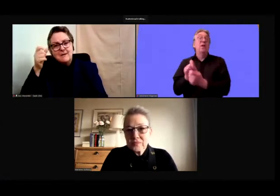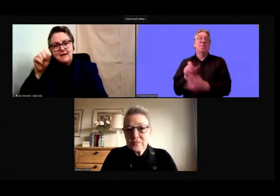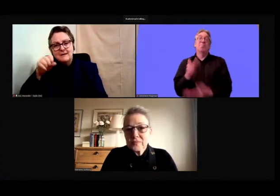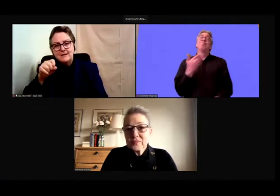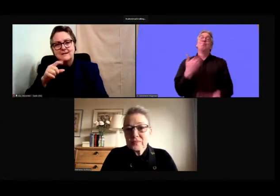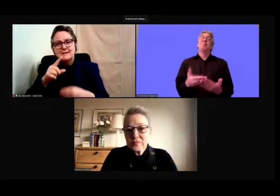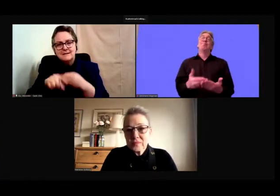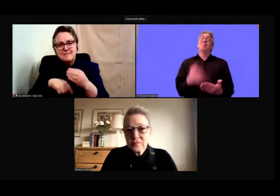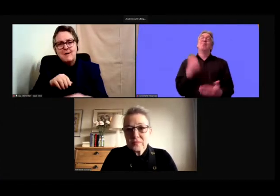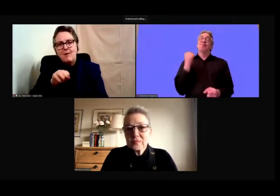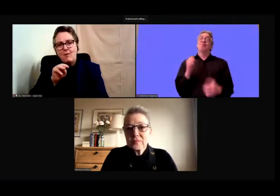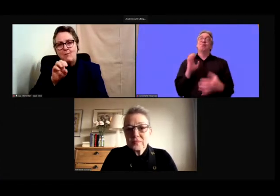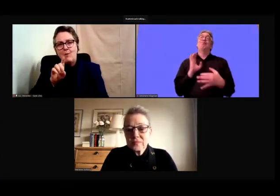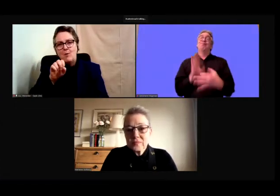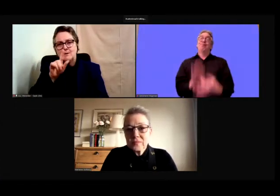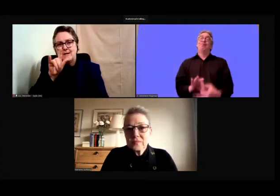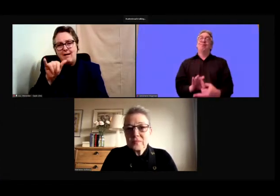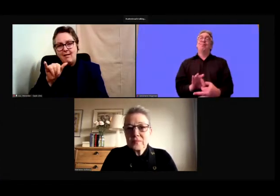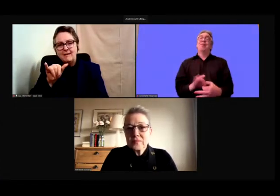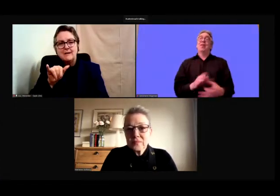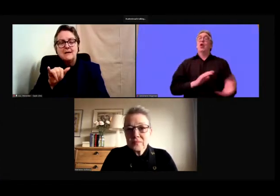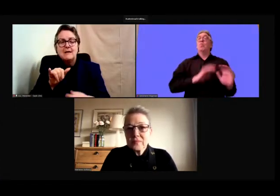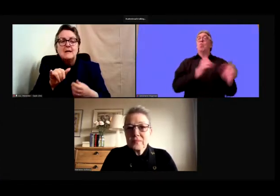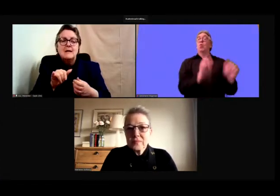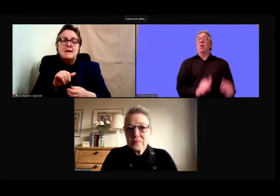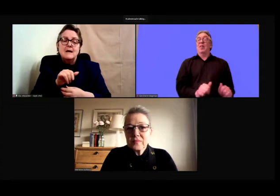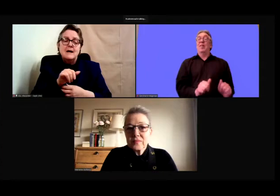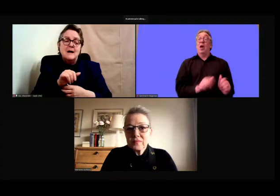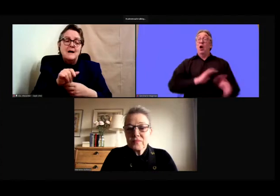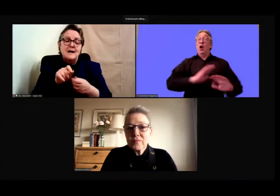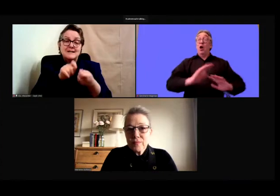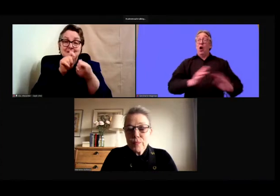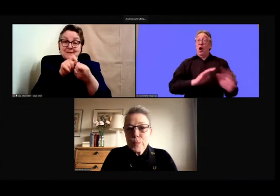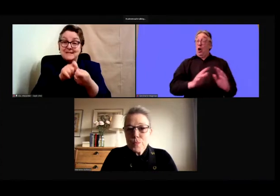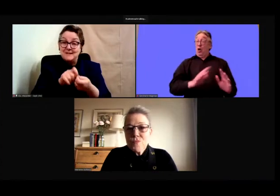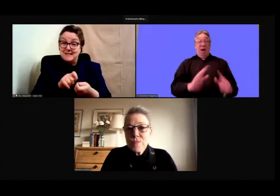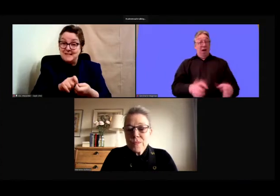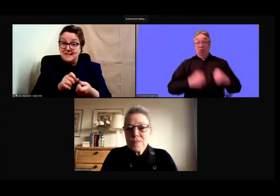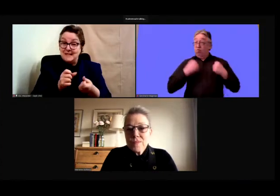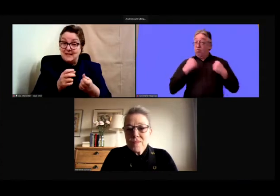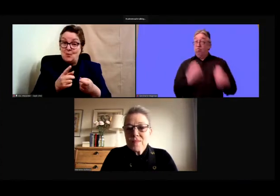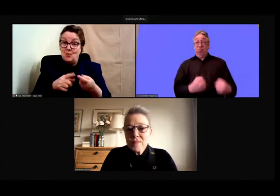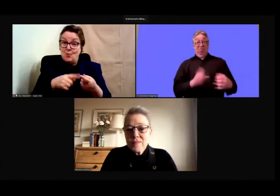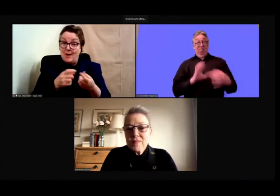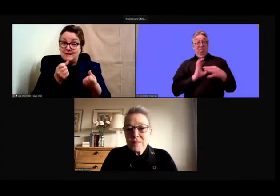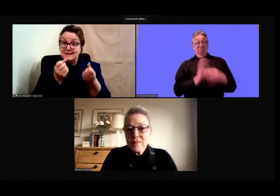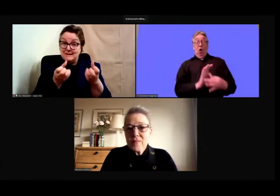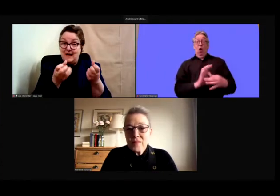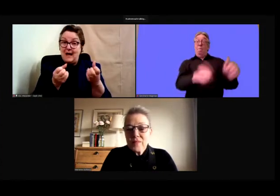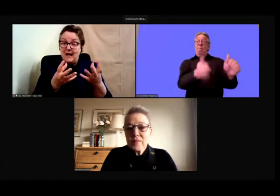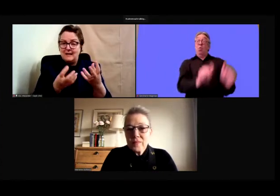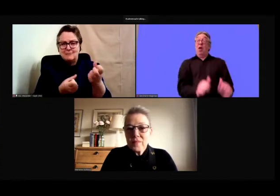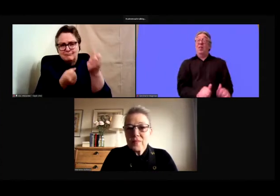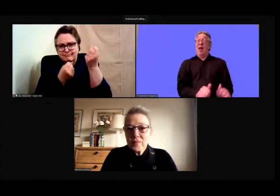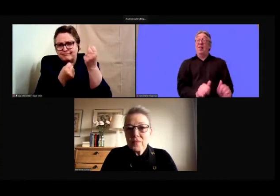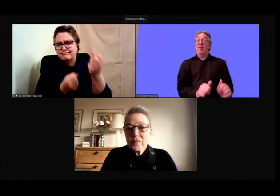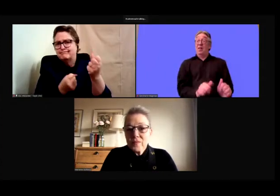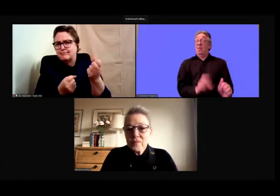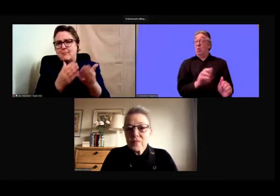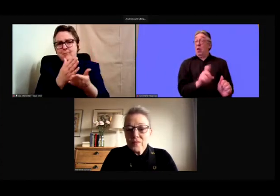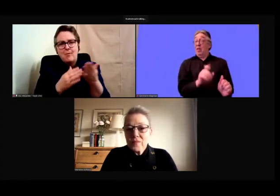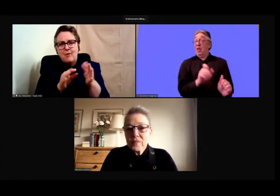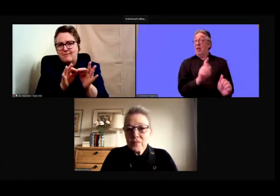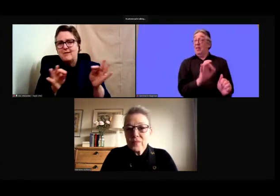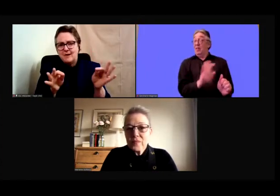The semantic specificity in sign is a very robust modality, a robust thing that can be found